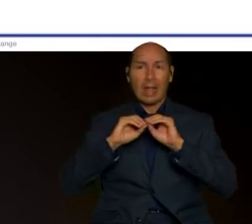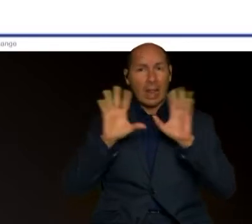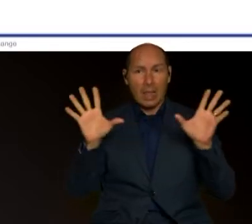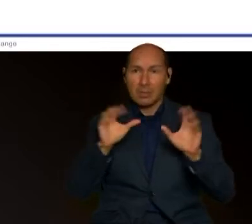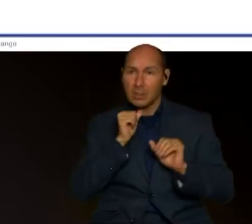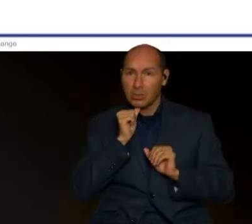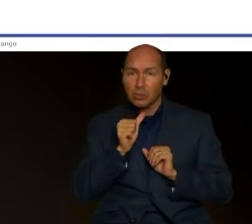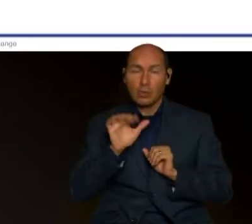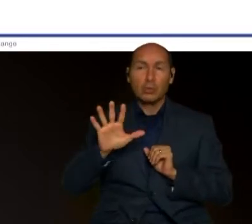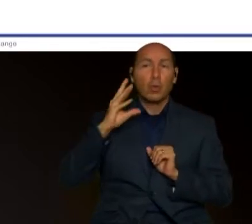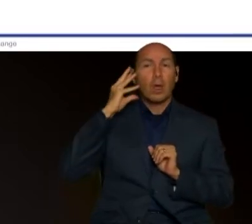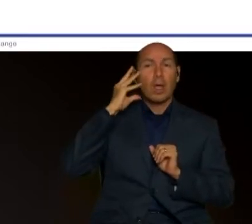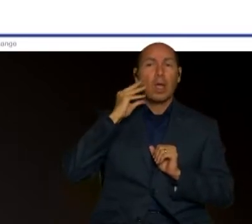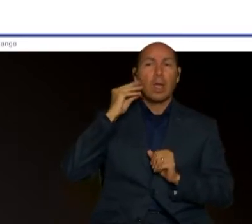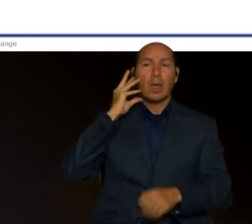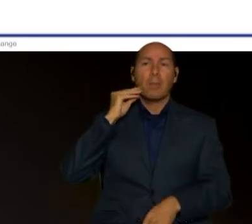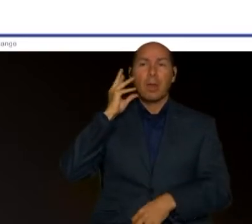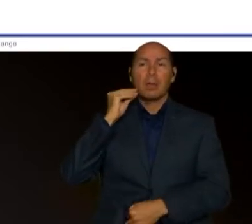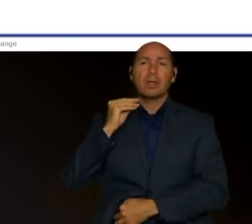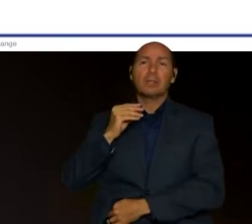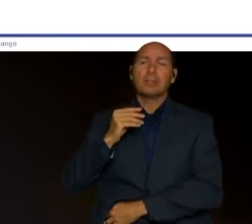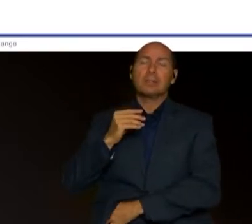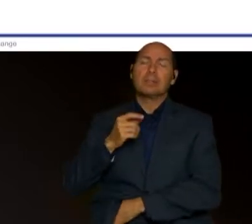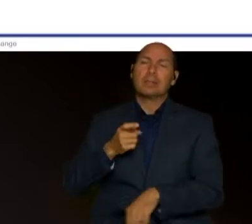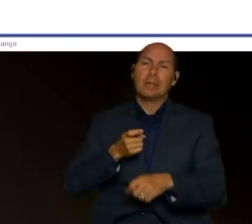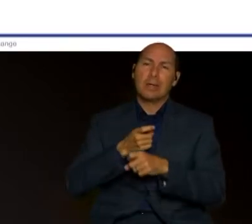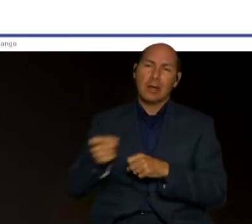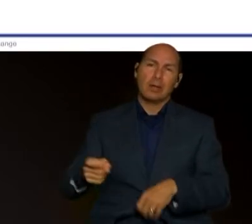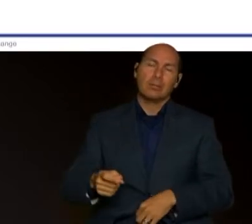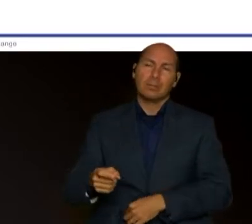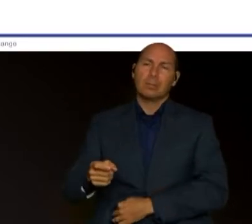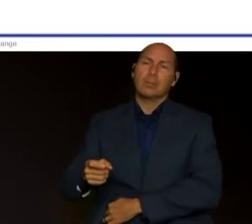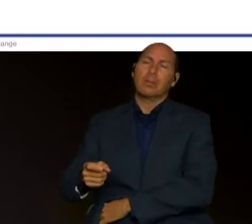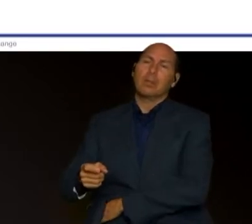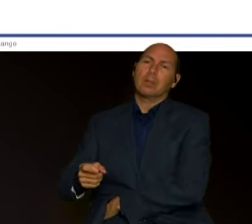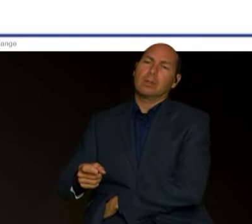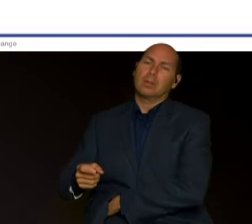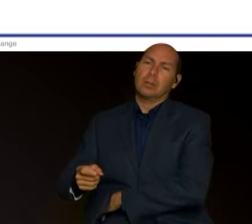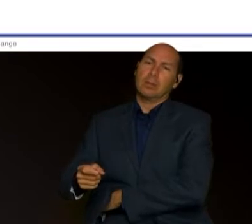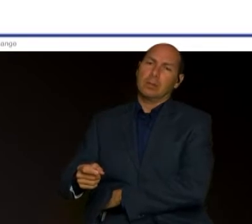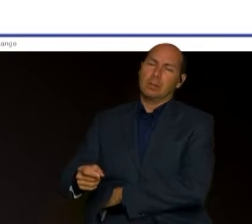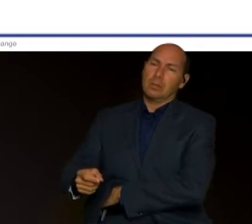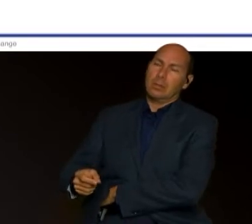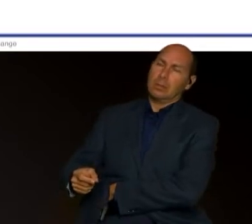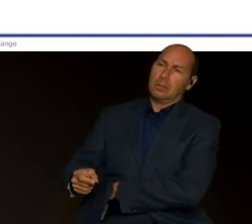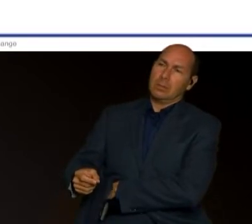in or proper structure, that affects their experience. So part of this reform seeks